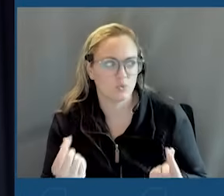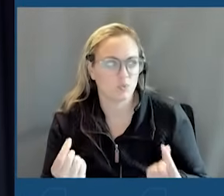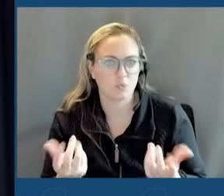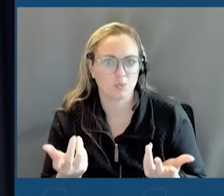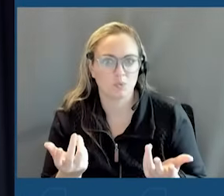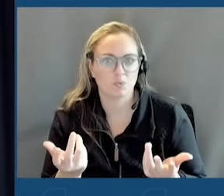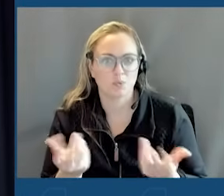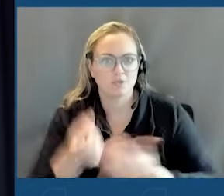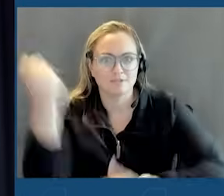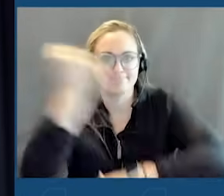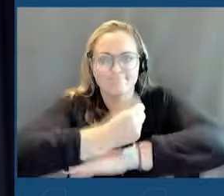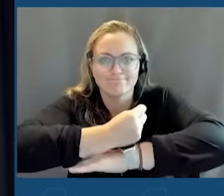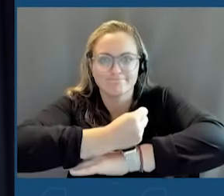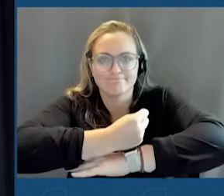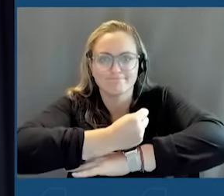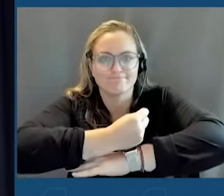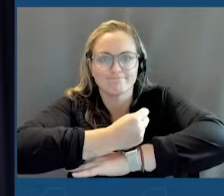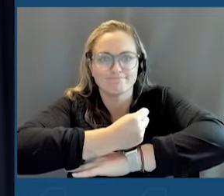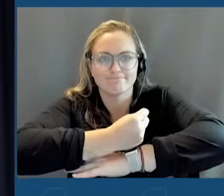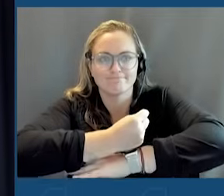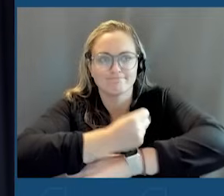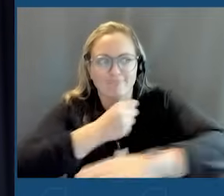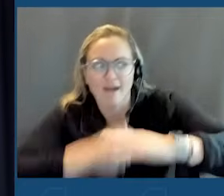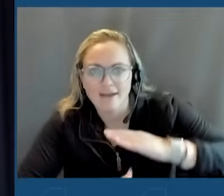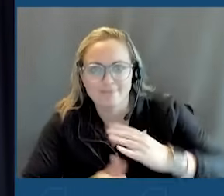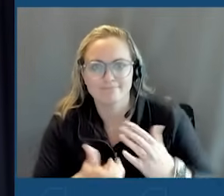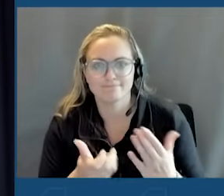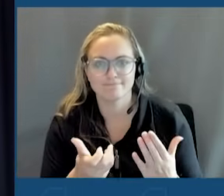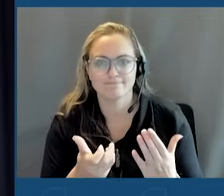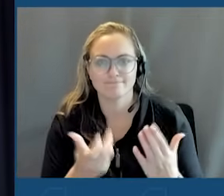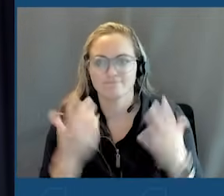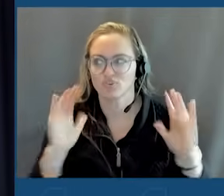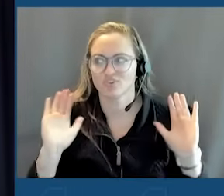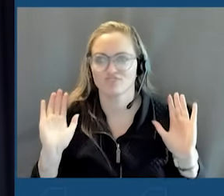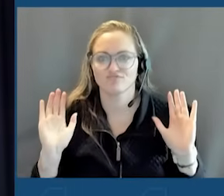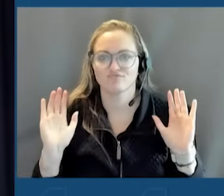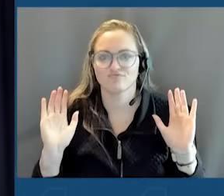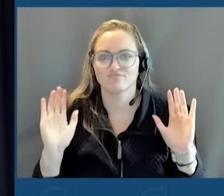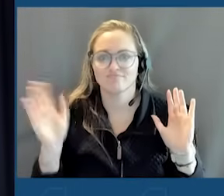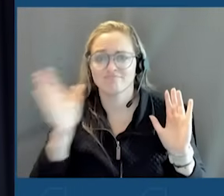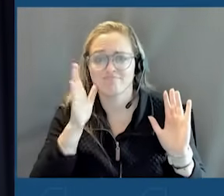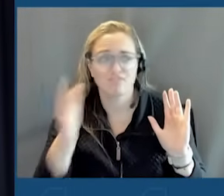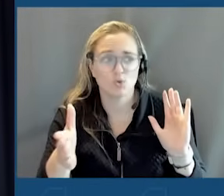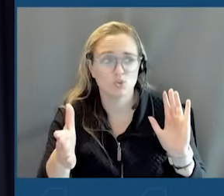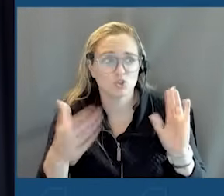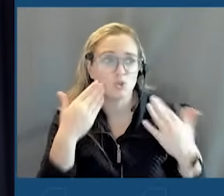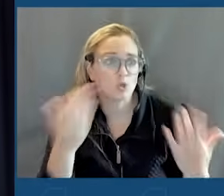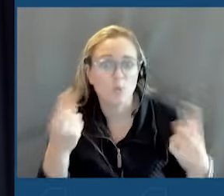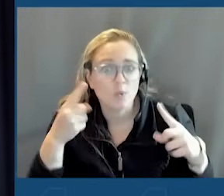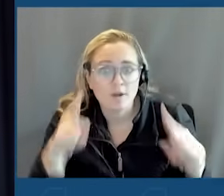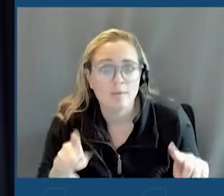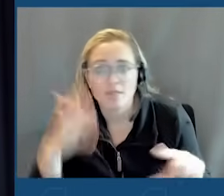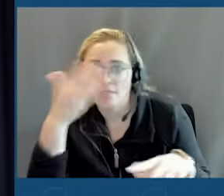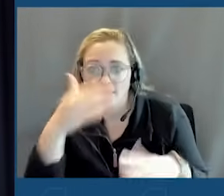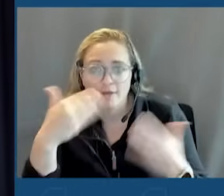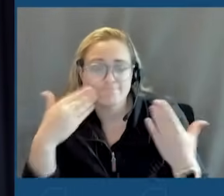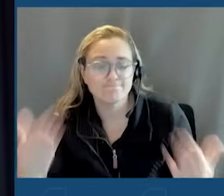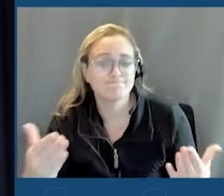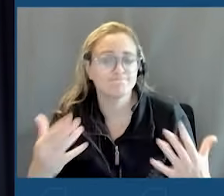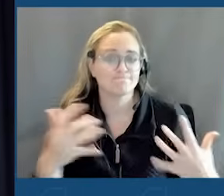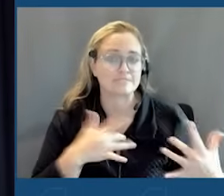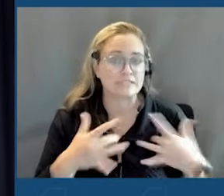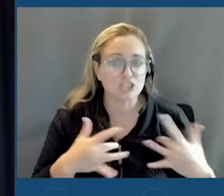lock down, hide, surrender. The future was bleak. People were scared. People were feeling